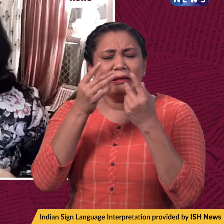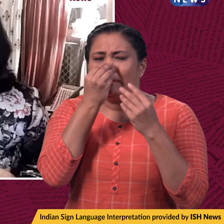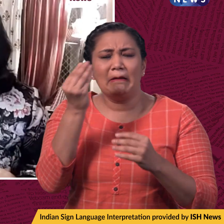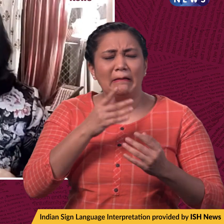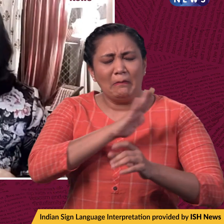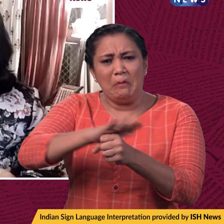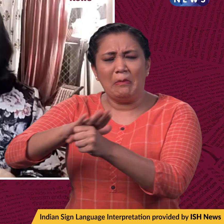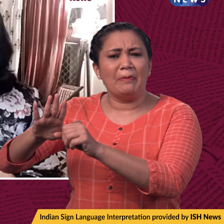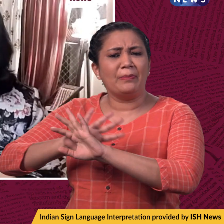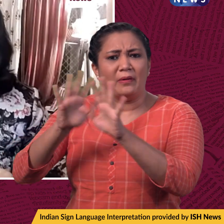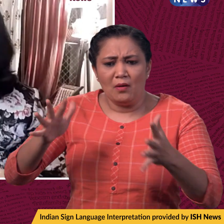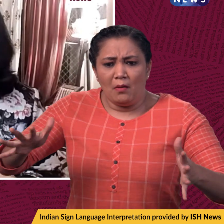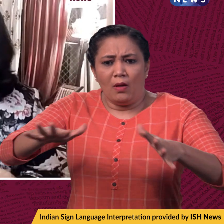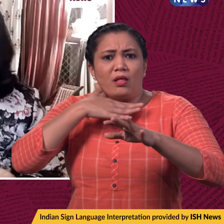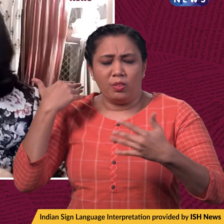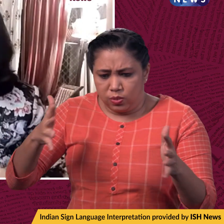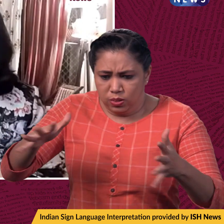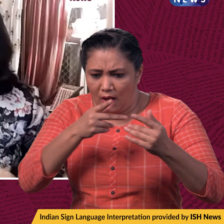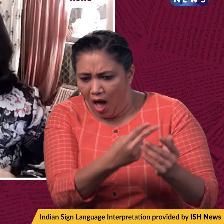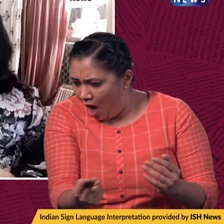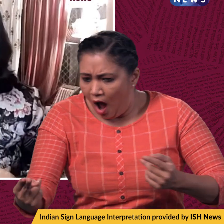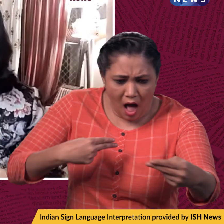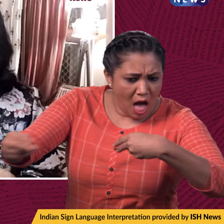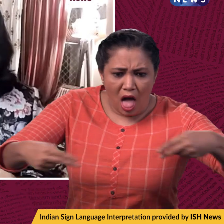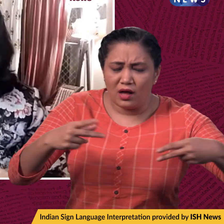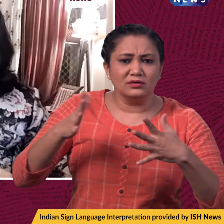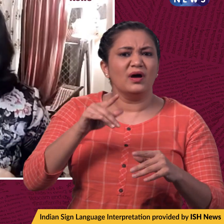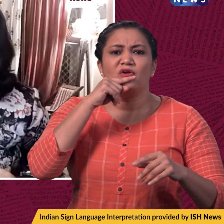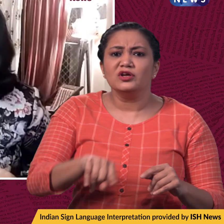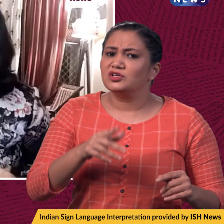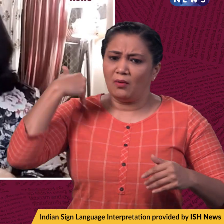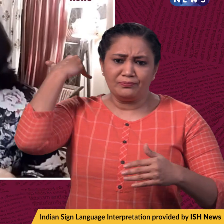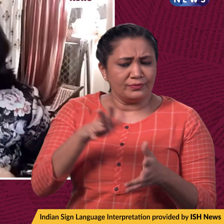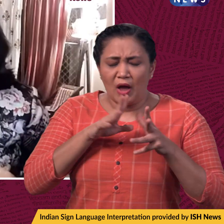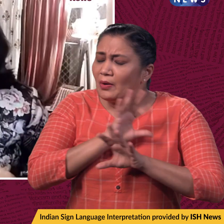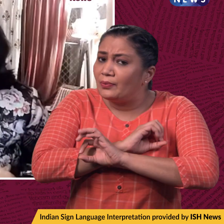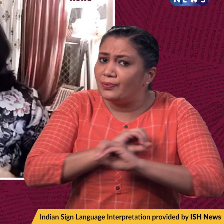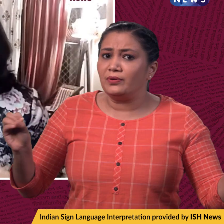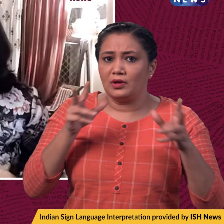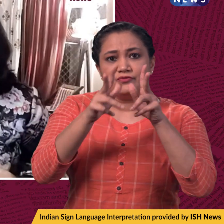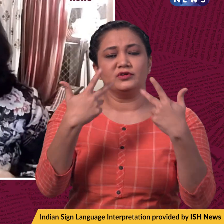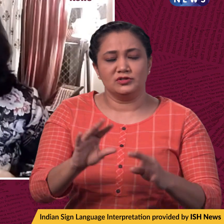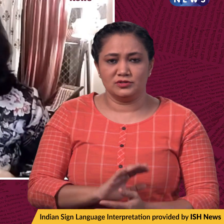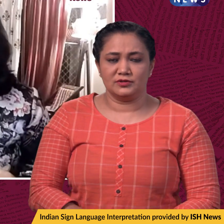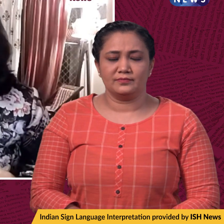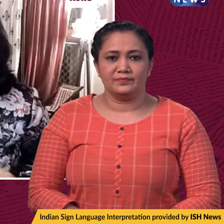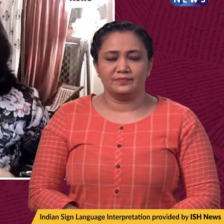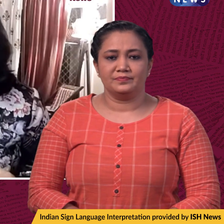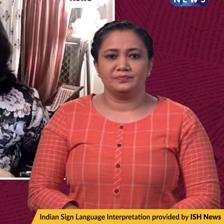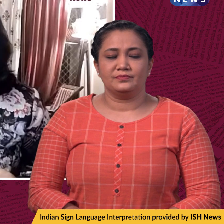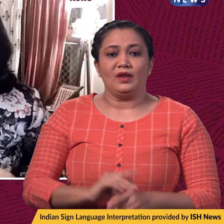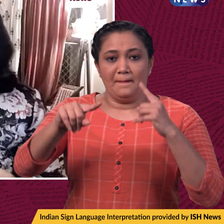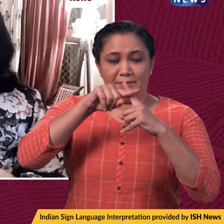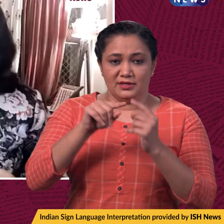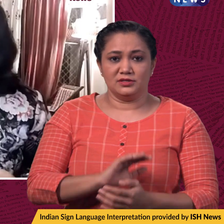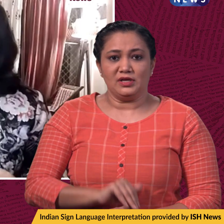killed and their bodies have been piling up. Now, Russia has, however, denied these allegations. There's also, interestingly, a